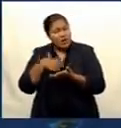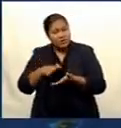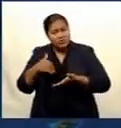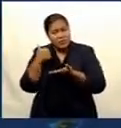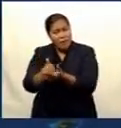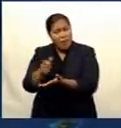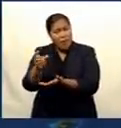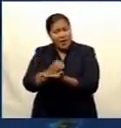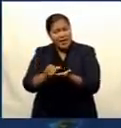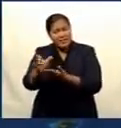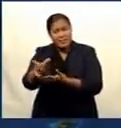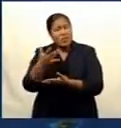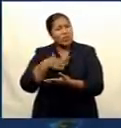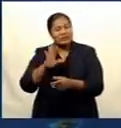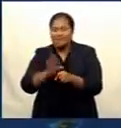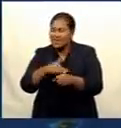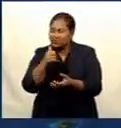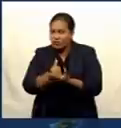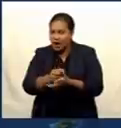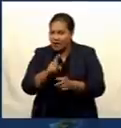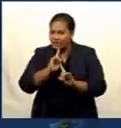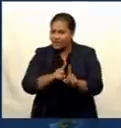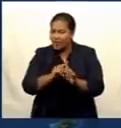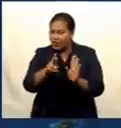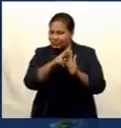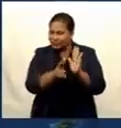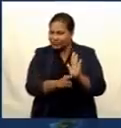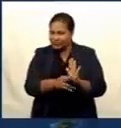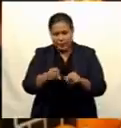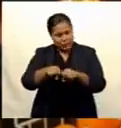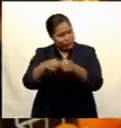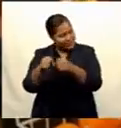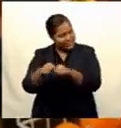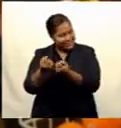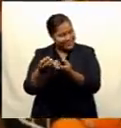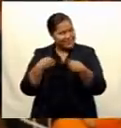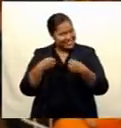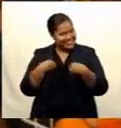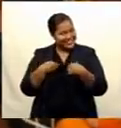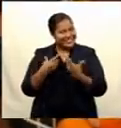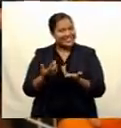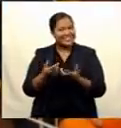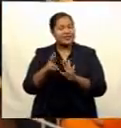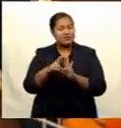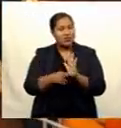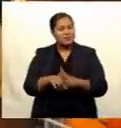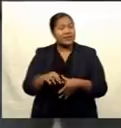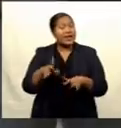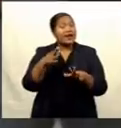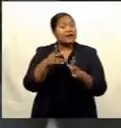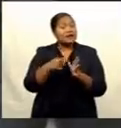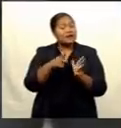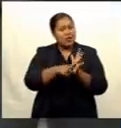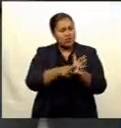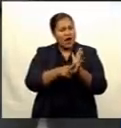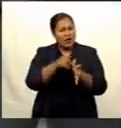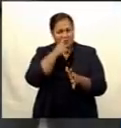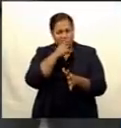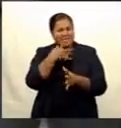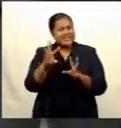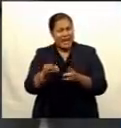we have to make sure that we follow the protocols and are not in breach in any way. Lautoka resident Mesake Rokotambuivalu says that